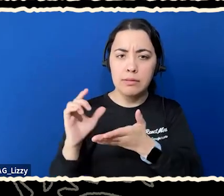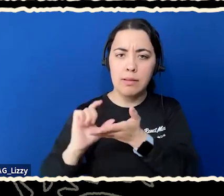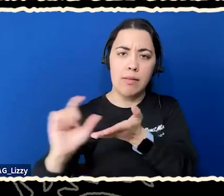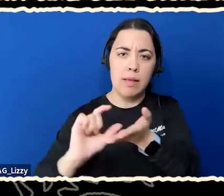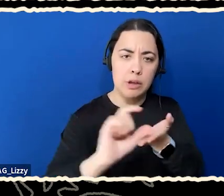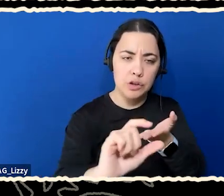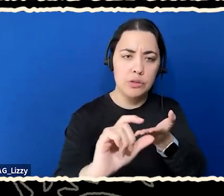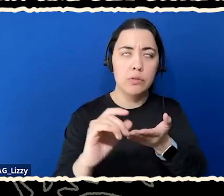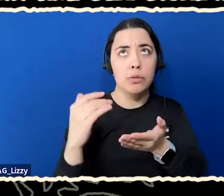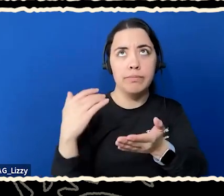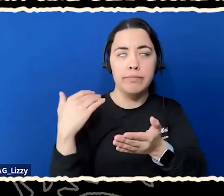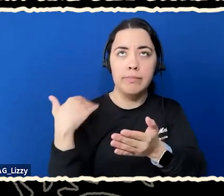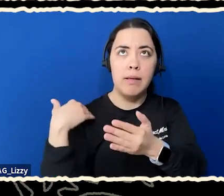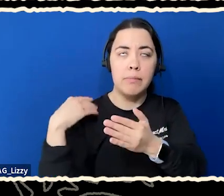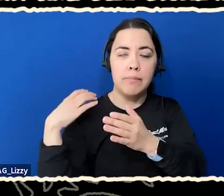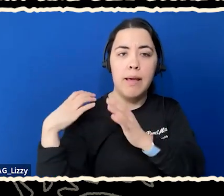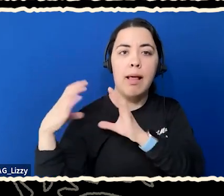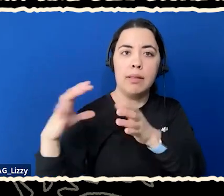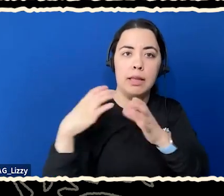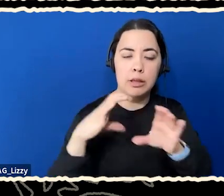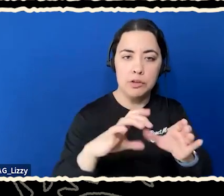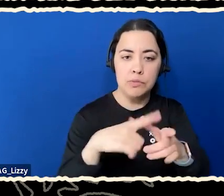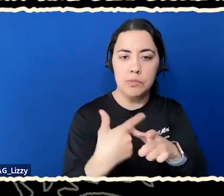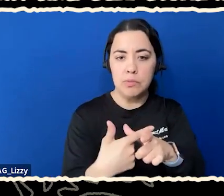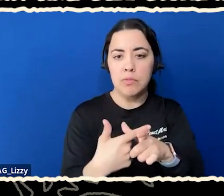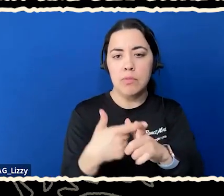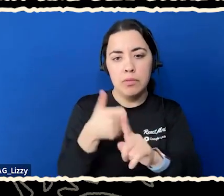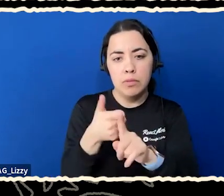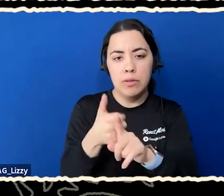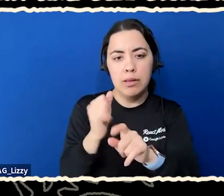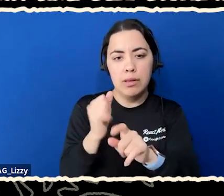possibly eliminate use callbacks.